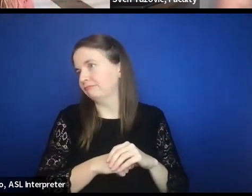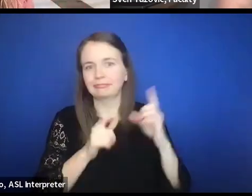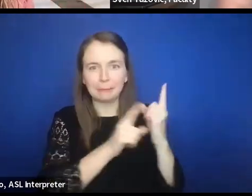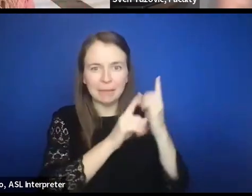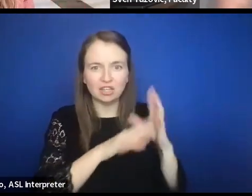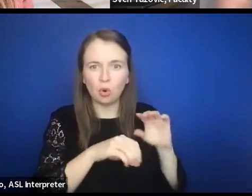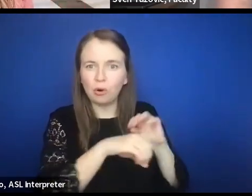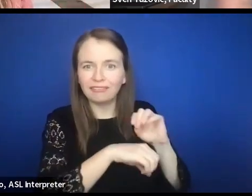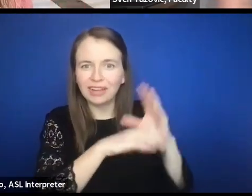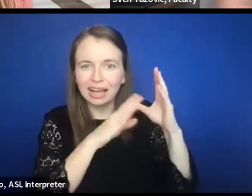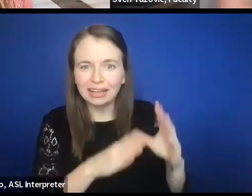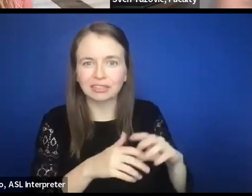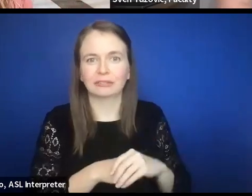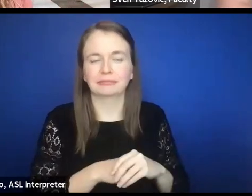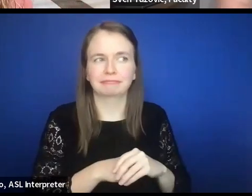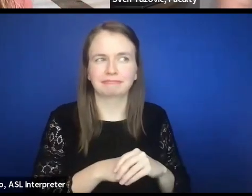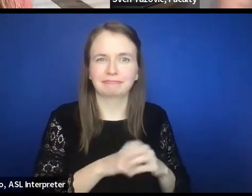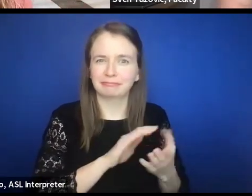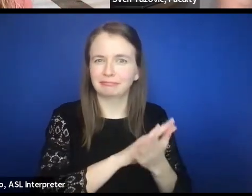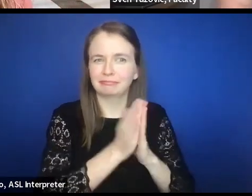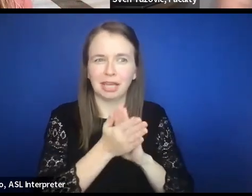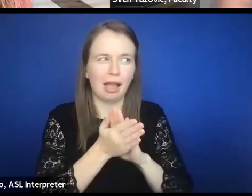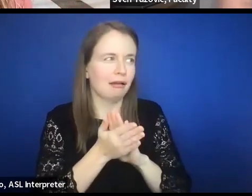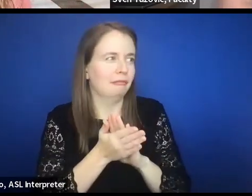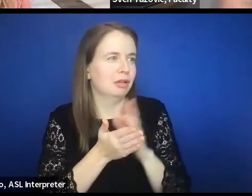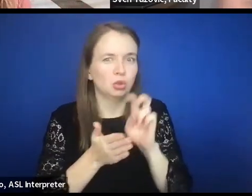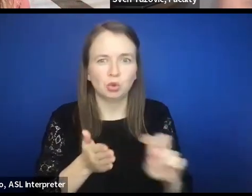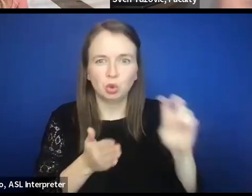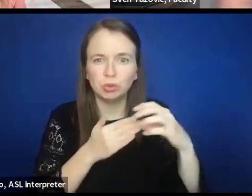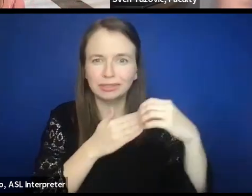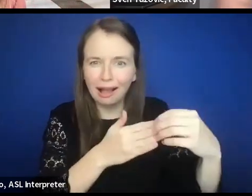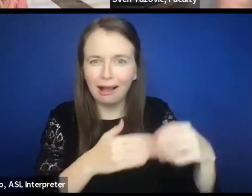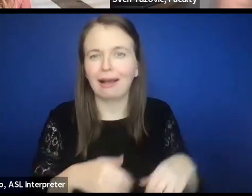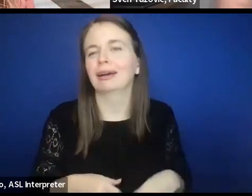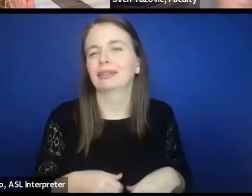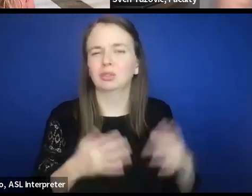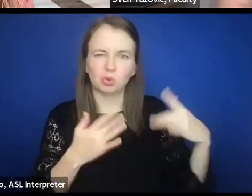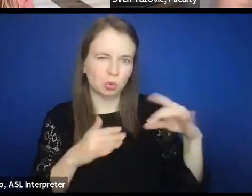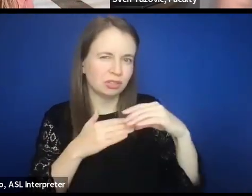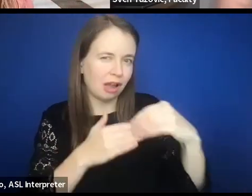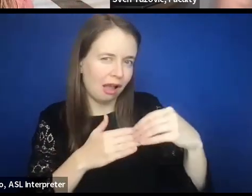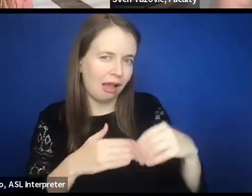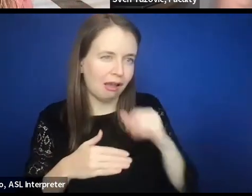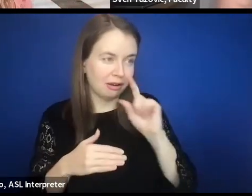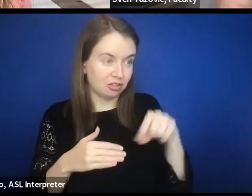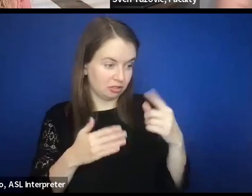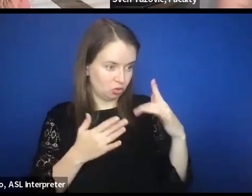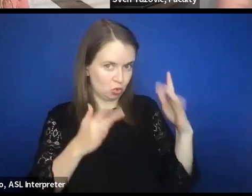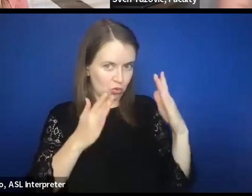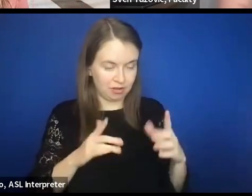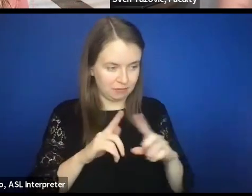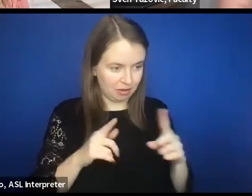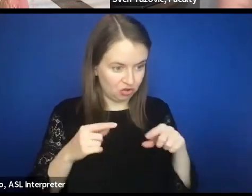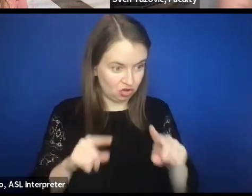mentor, advisor, but you become a tour guide, um, not just a tourist, but